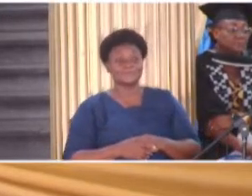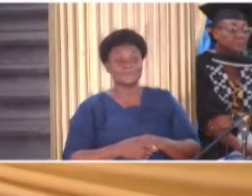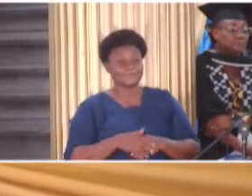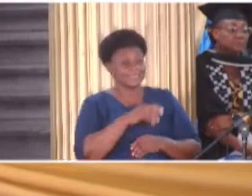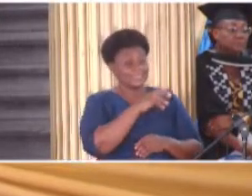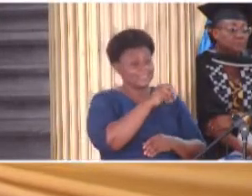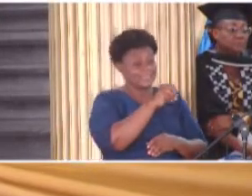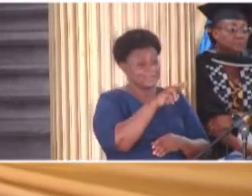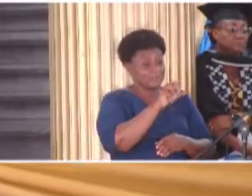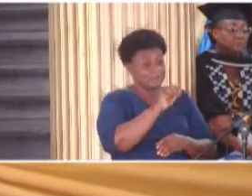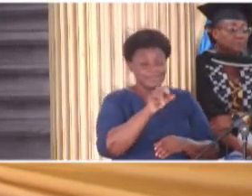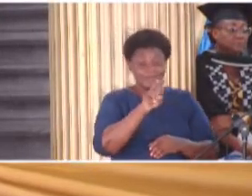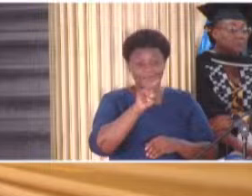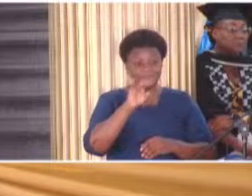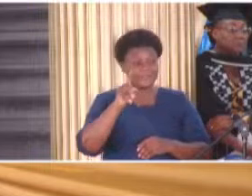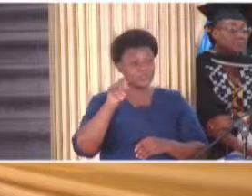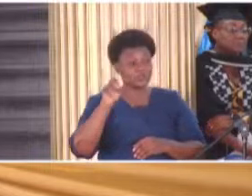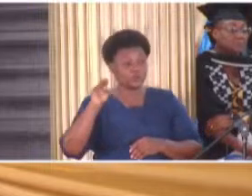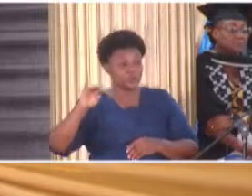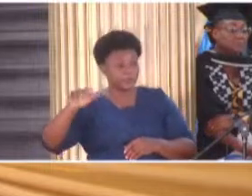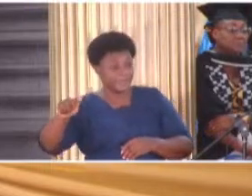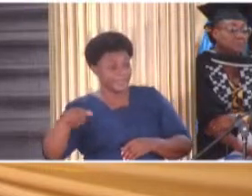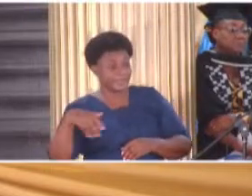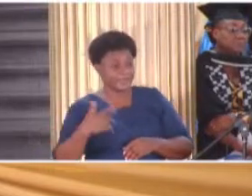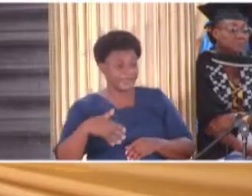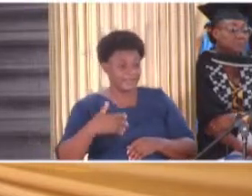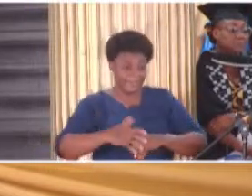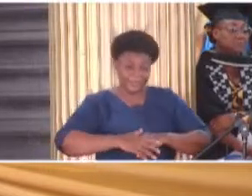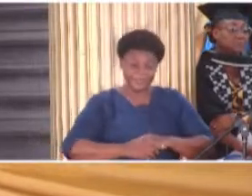Mrs. Victoria Ajimandapa,